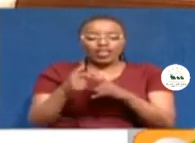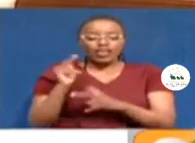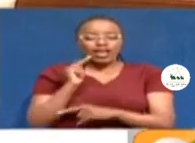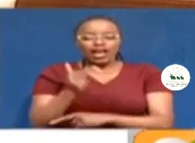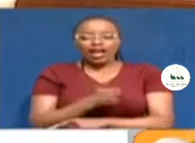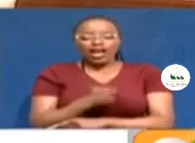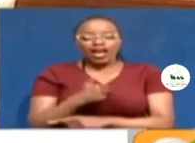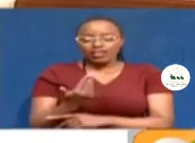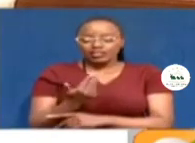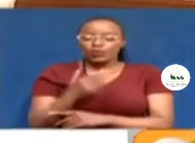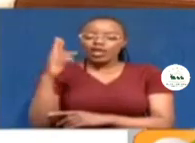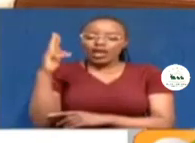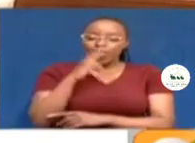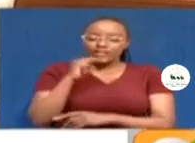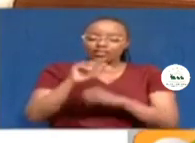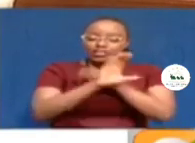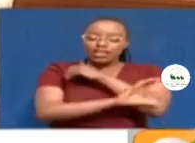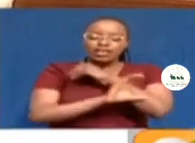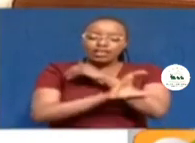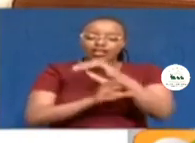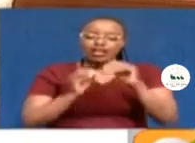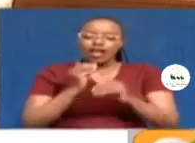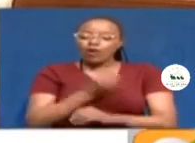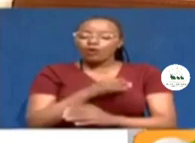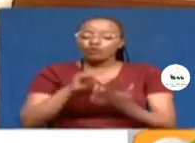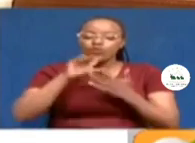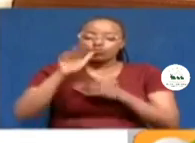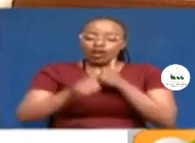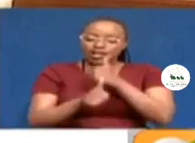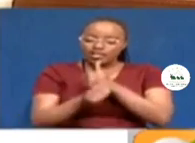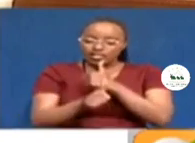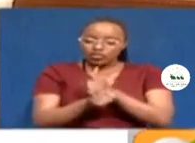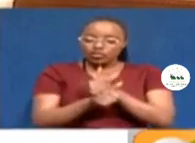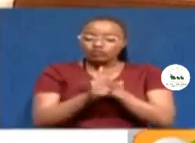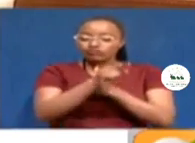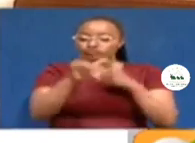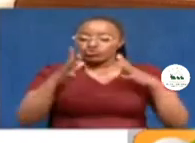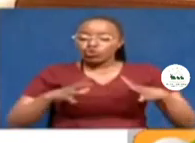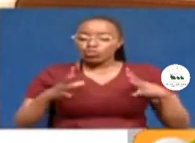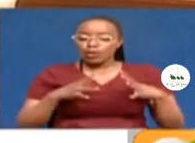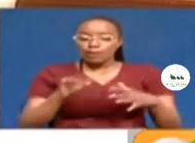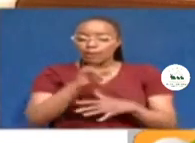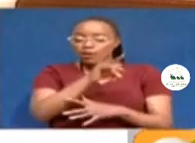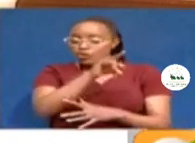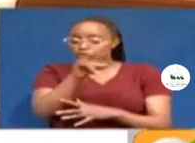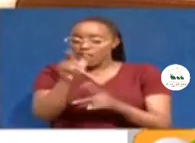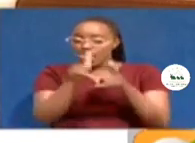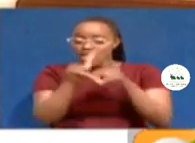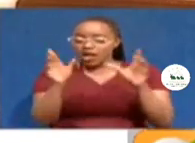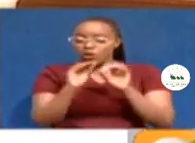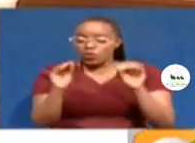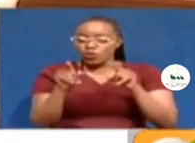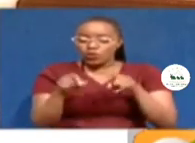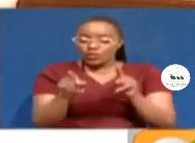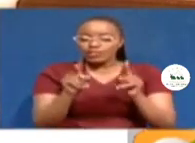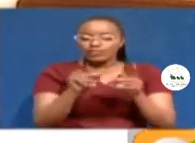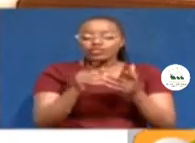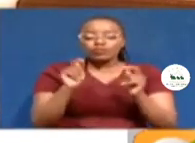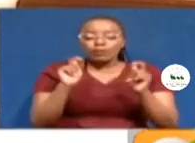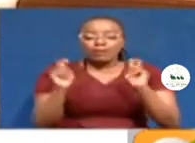are exposing our country to mortal danger. To the population, don't allow yourself to